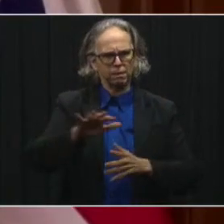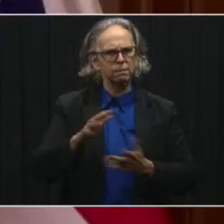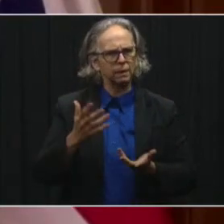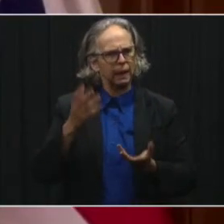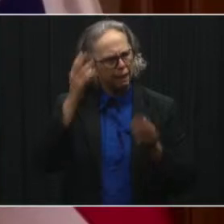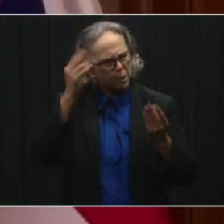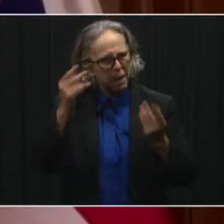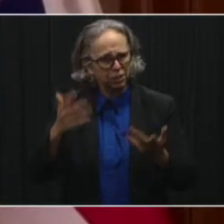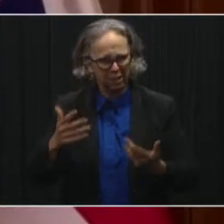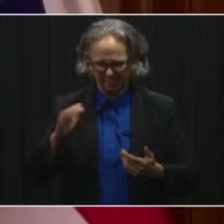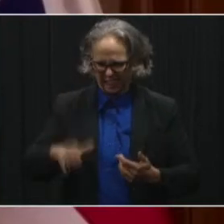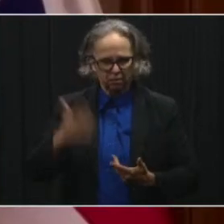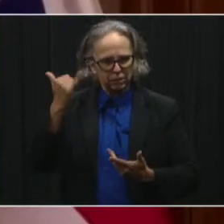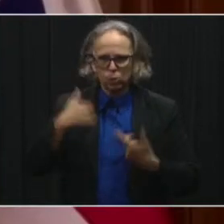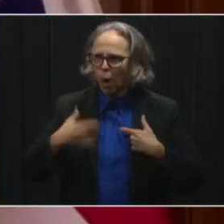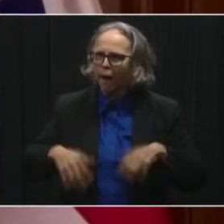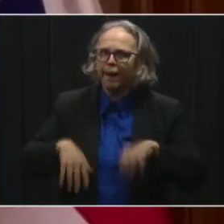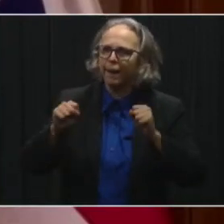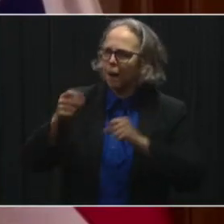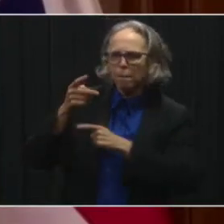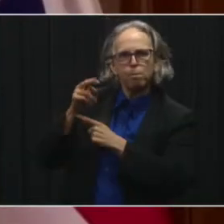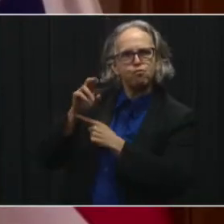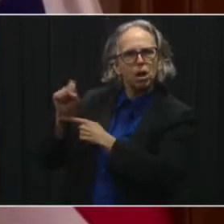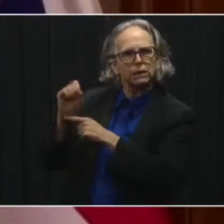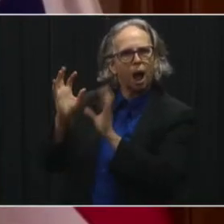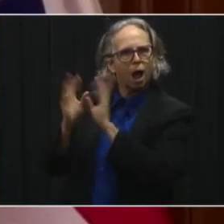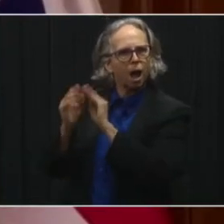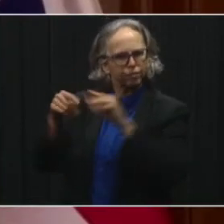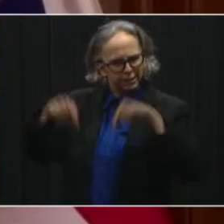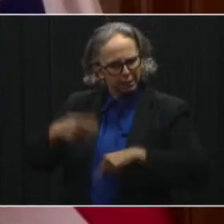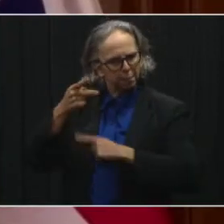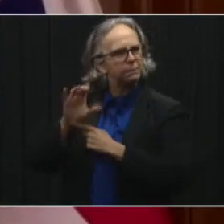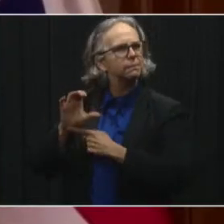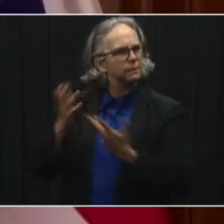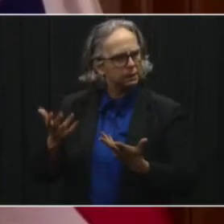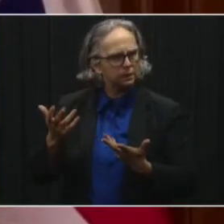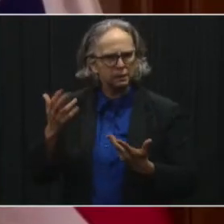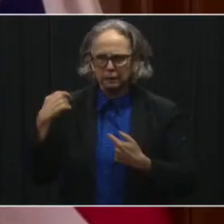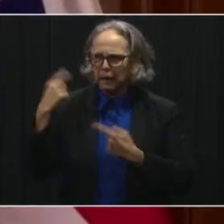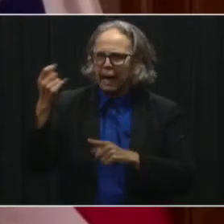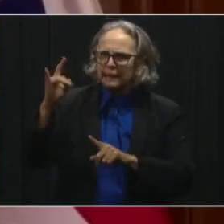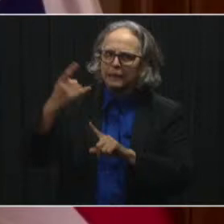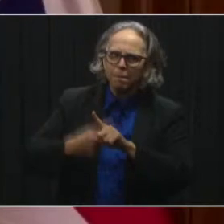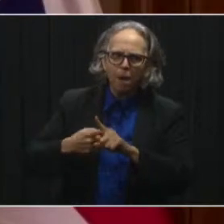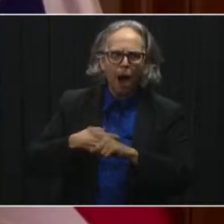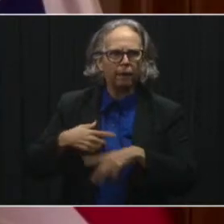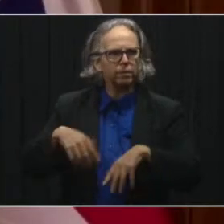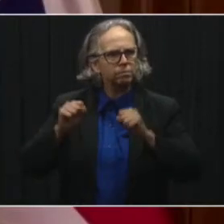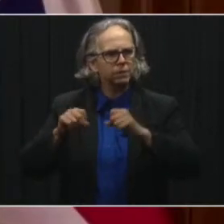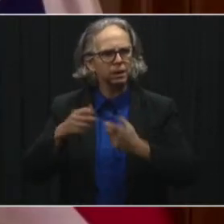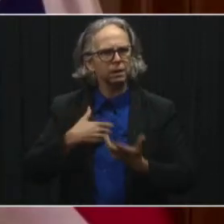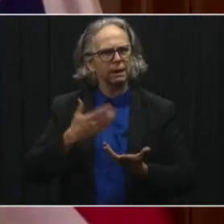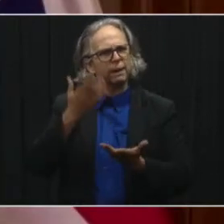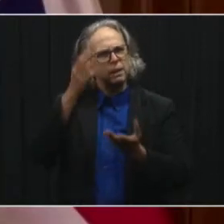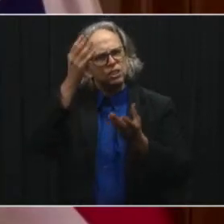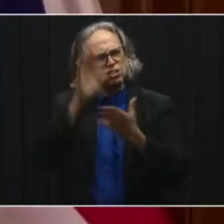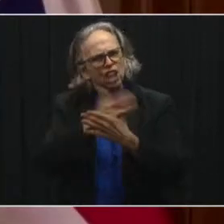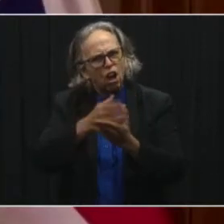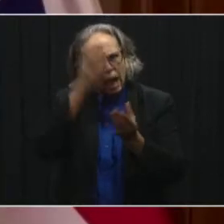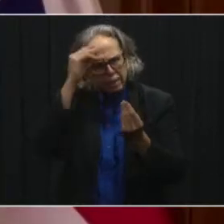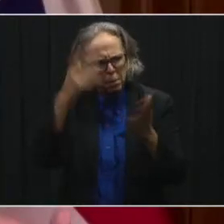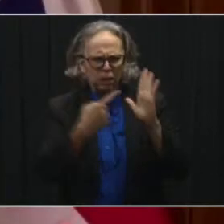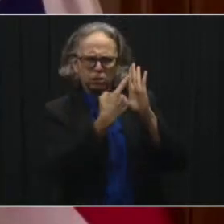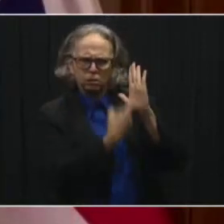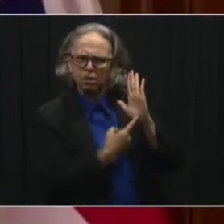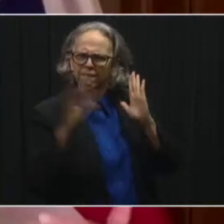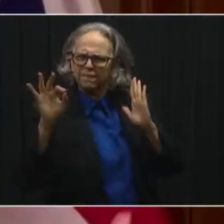what the facts are. We've tried to do this for 18 months. We've tried to get in front of people what really is happening out there,